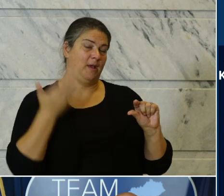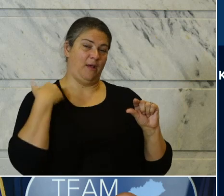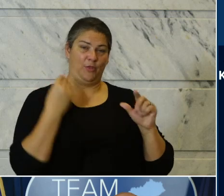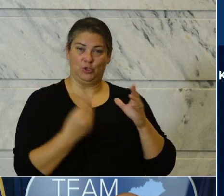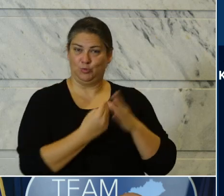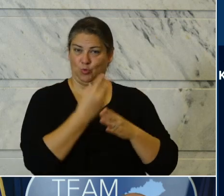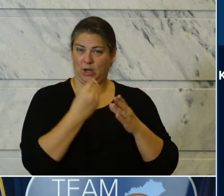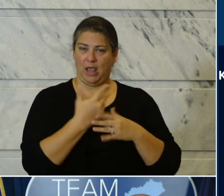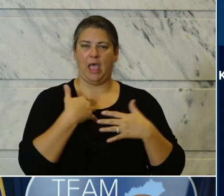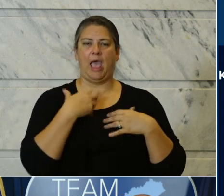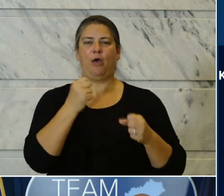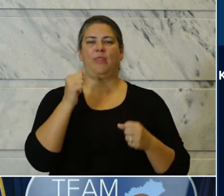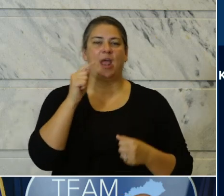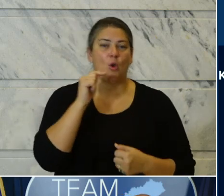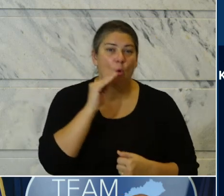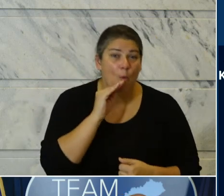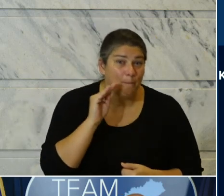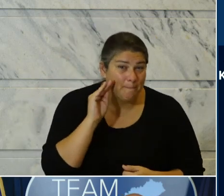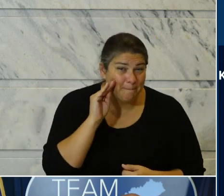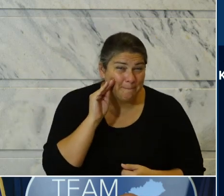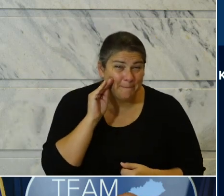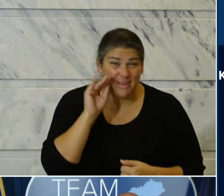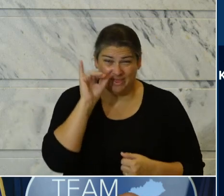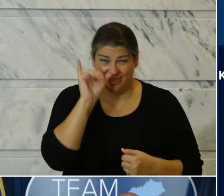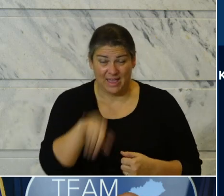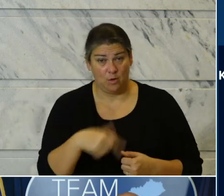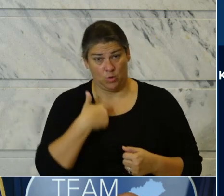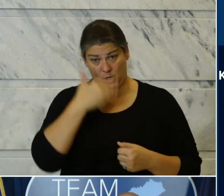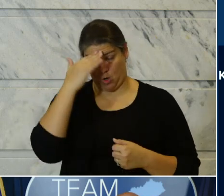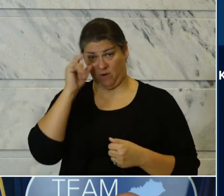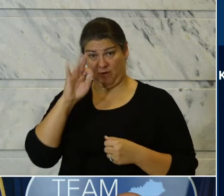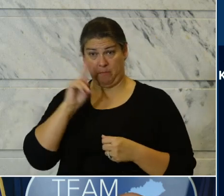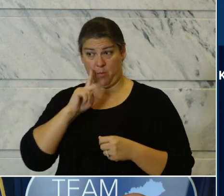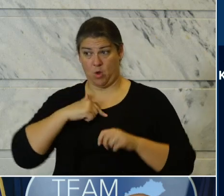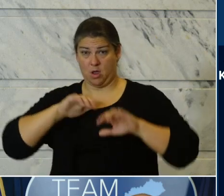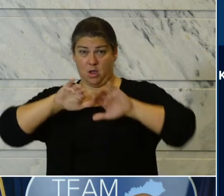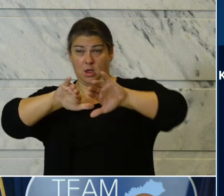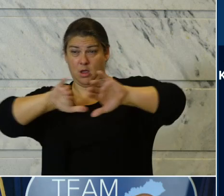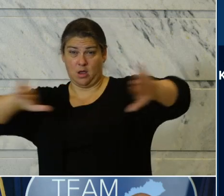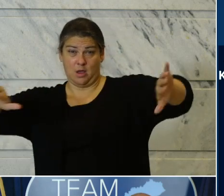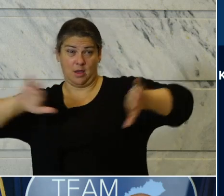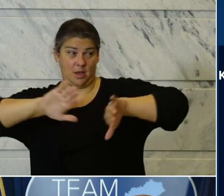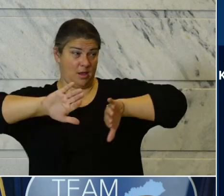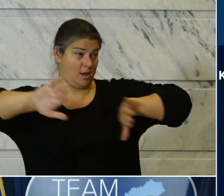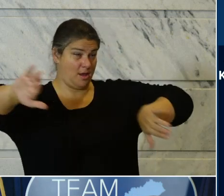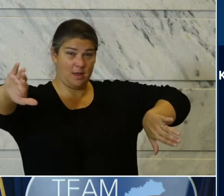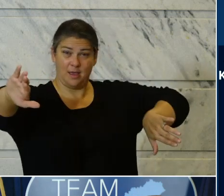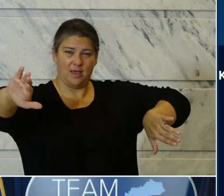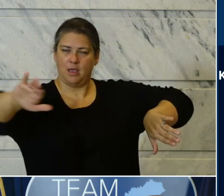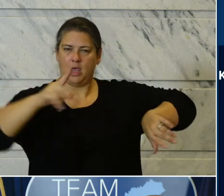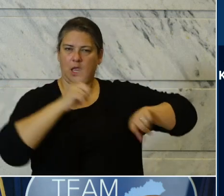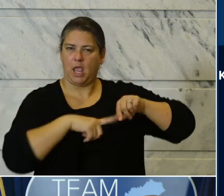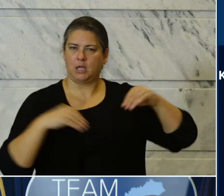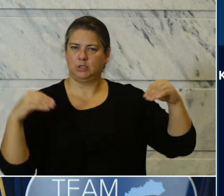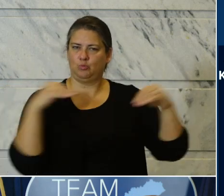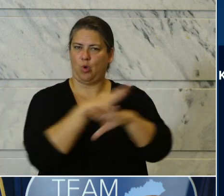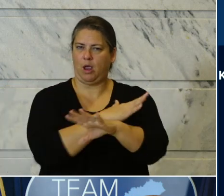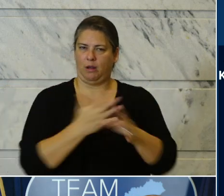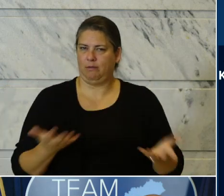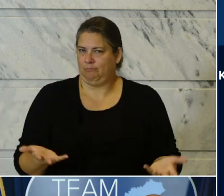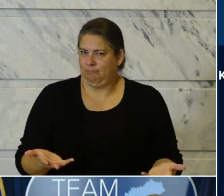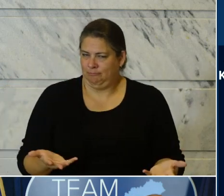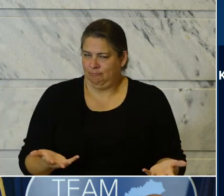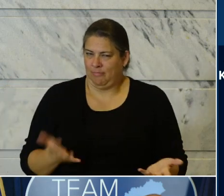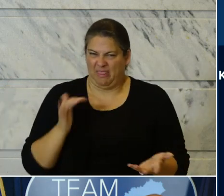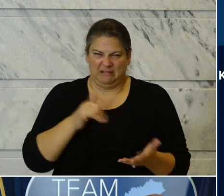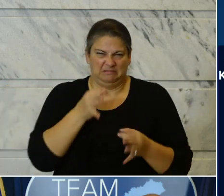did healthy at home. We know if we keep people apart from each other, infection can't spread. This just proves that. So they had the same experience